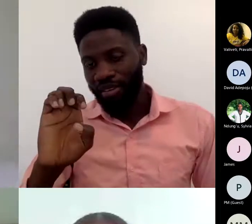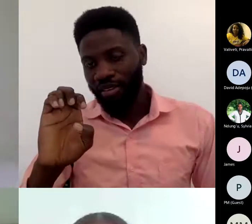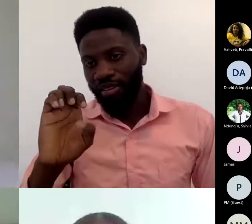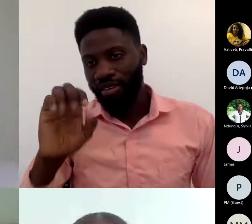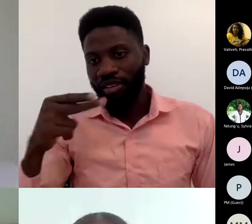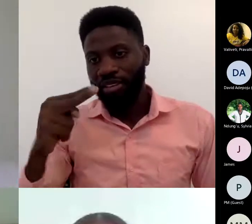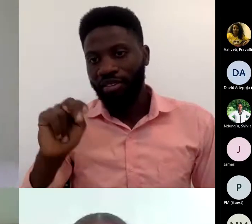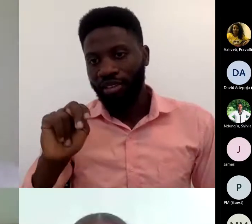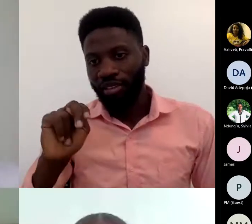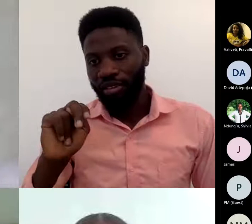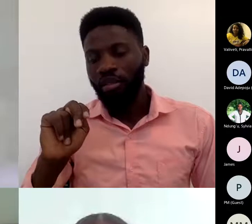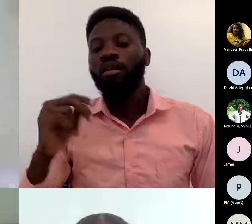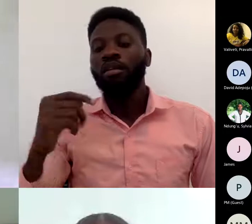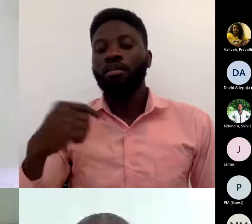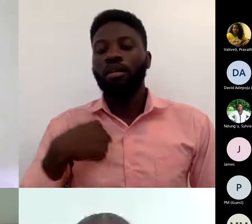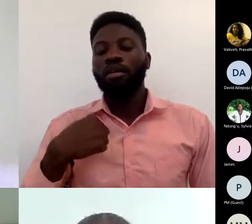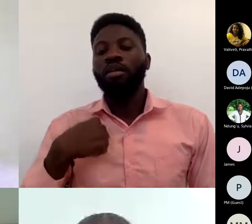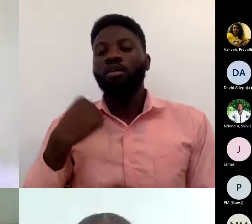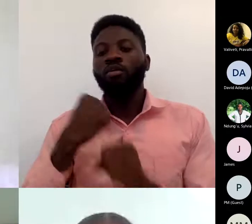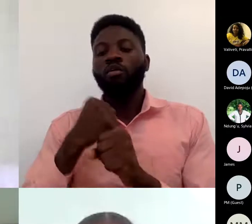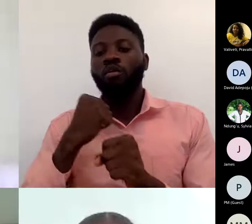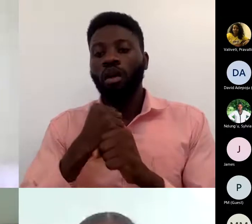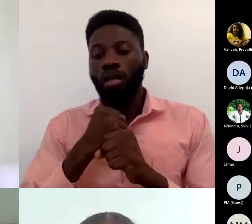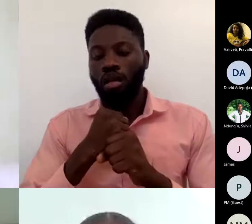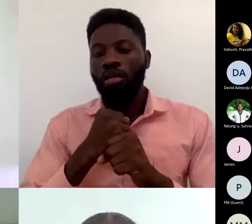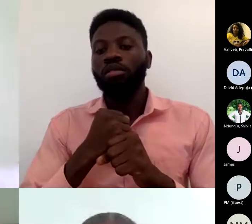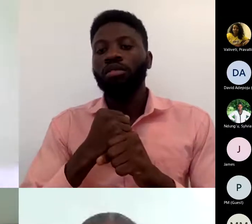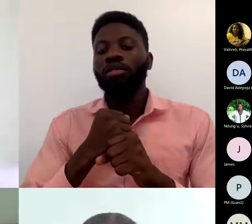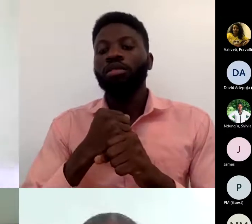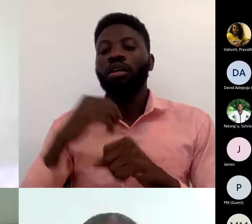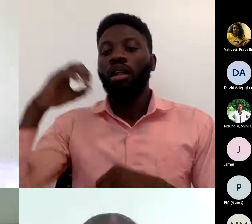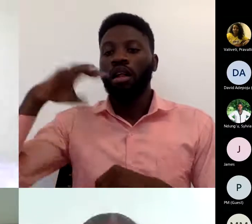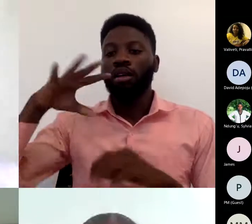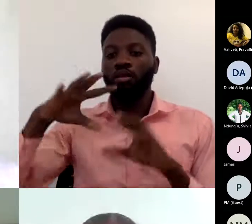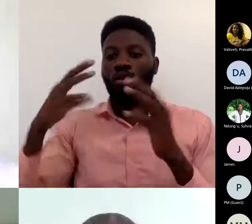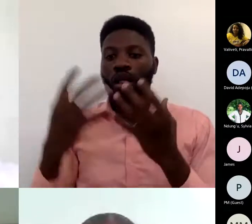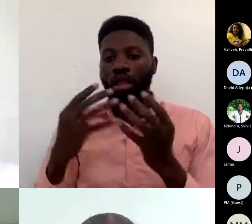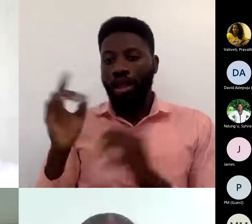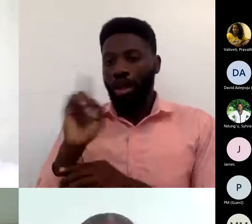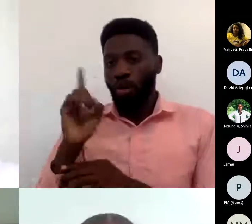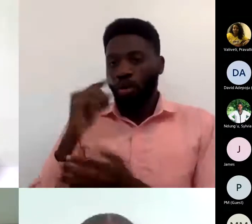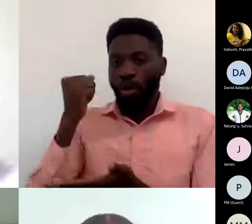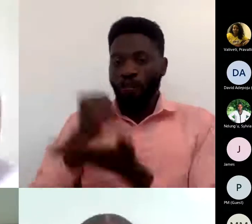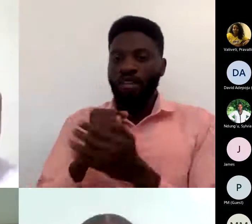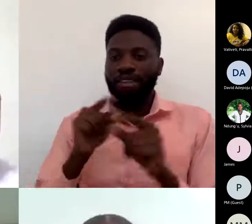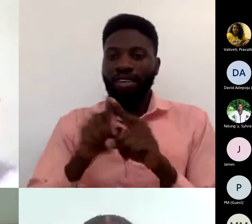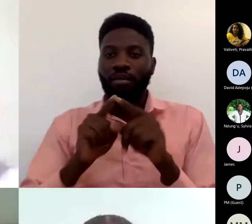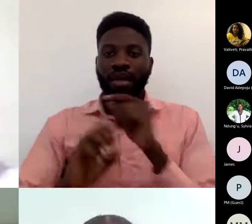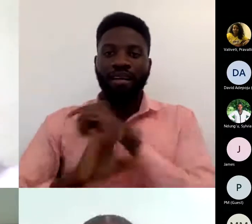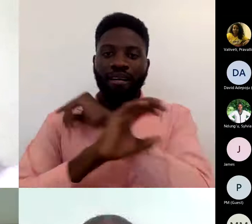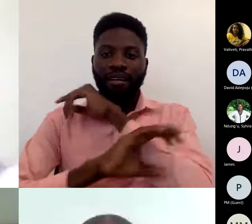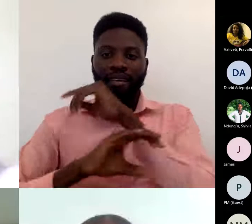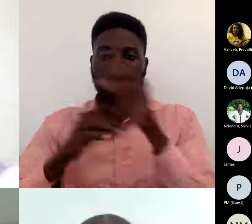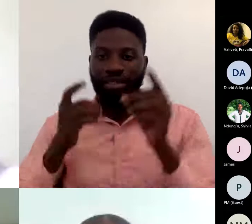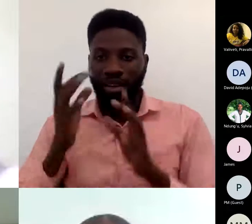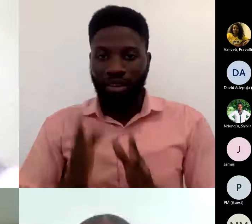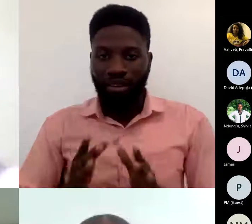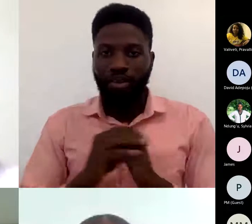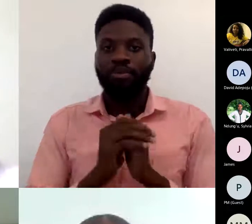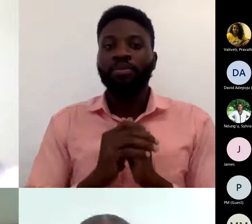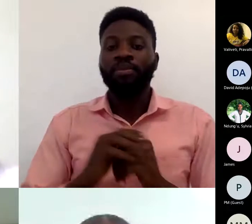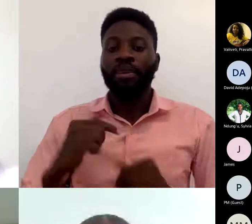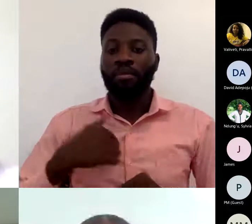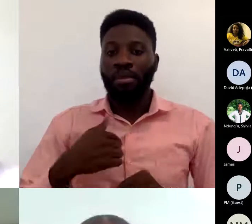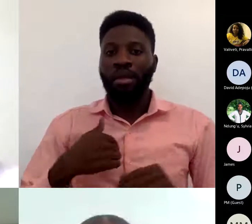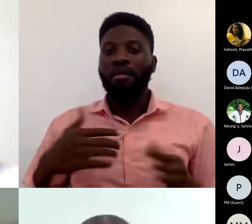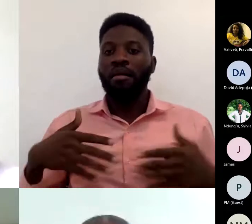working for Light for the World in the Nairobi office as the country director. And it's my pleasure